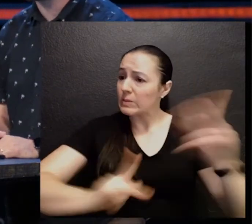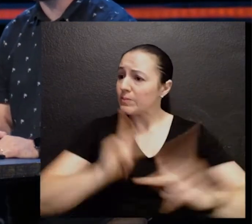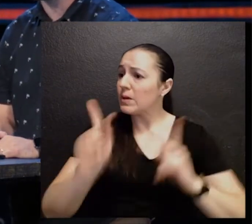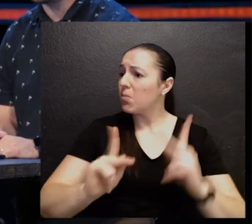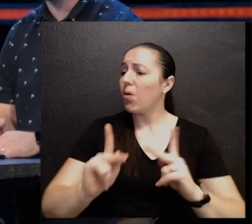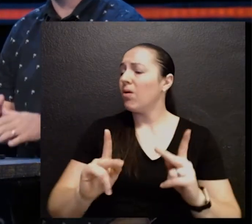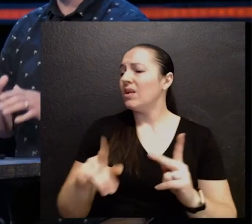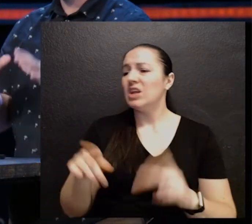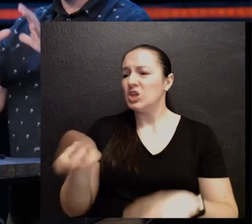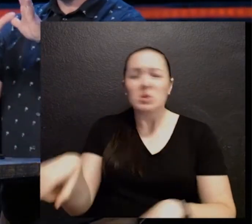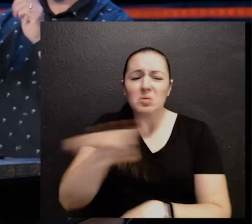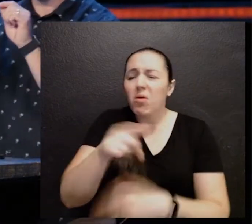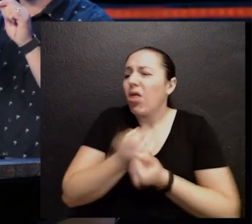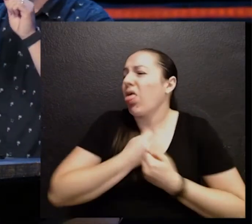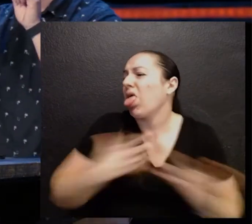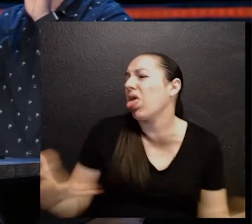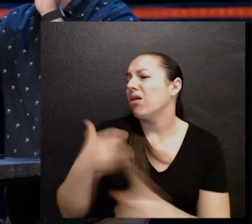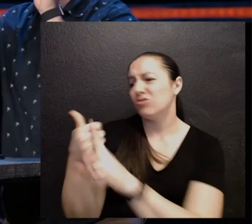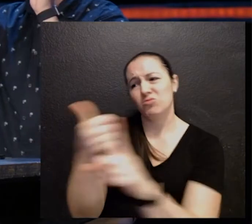wear yourselves out."